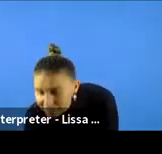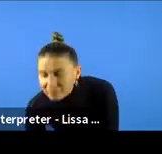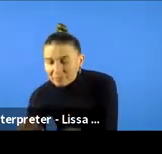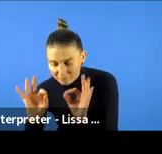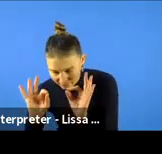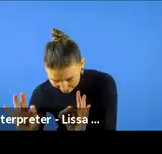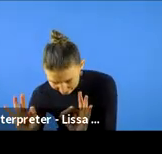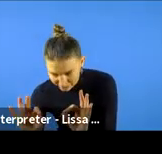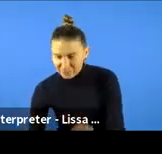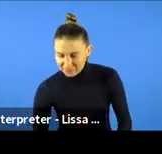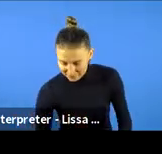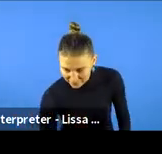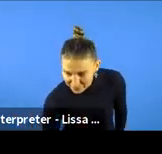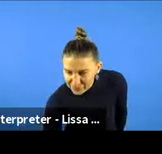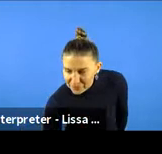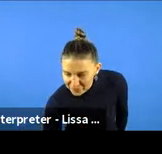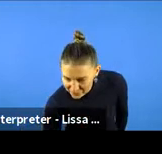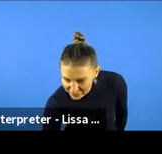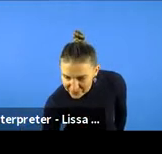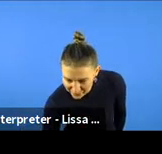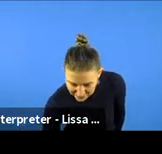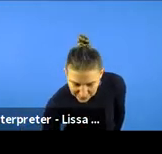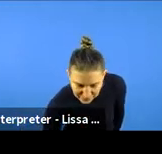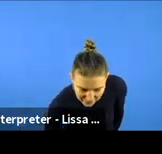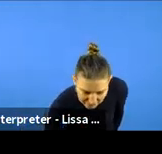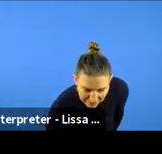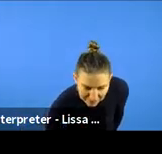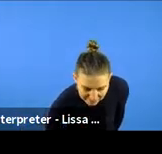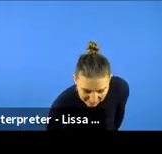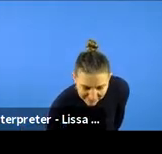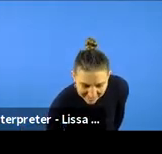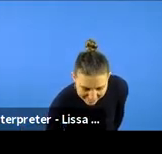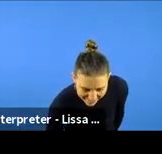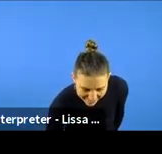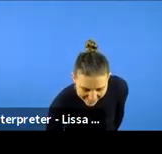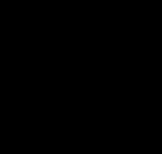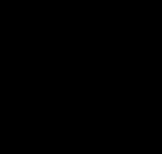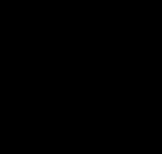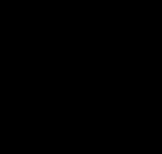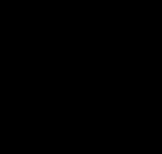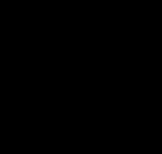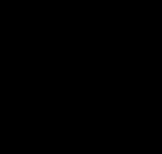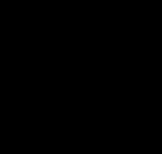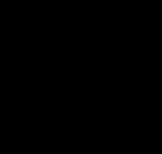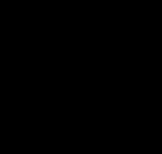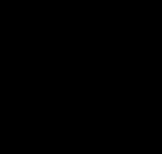So I have an interpreter from Germany, so you you can relax for now